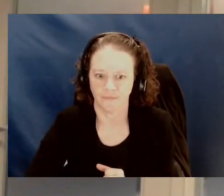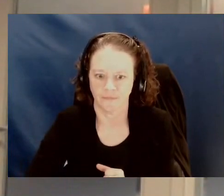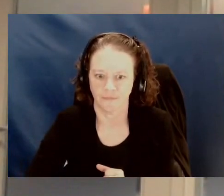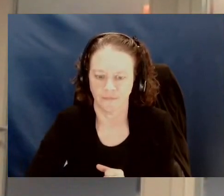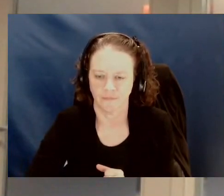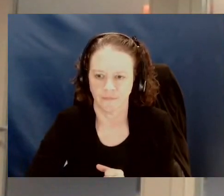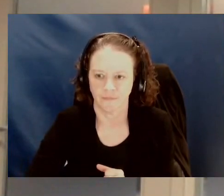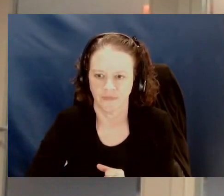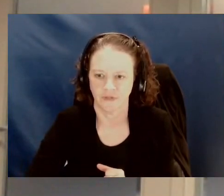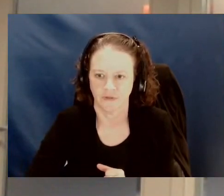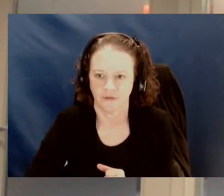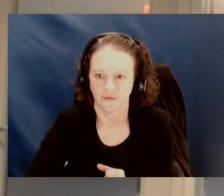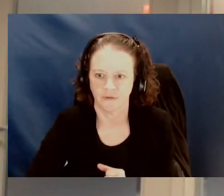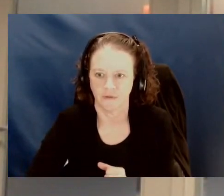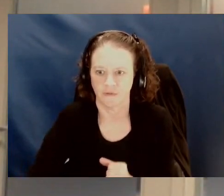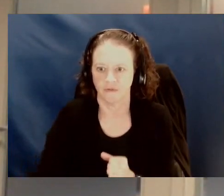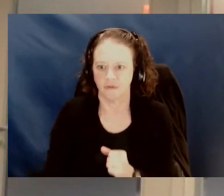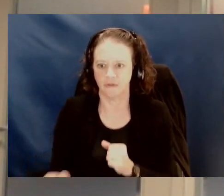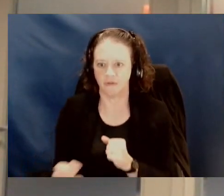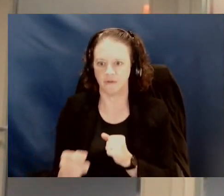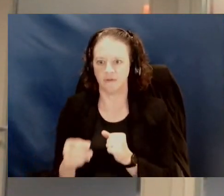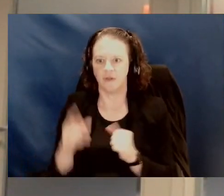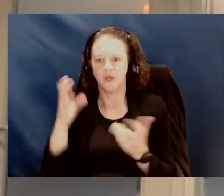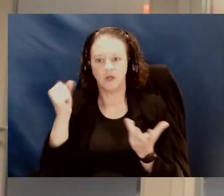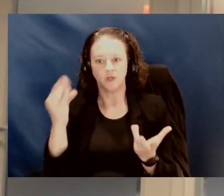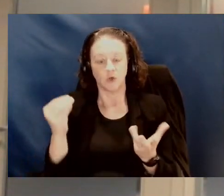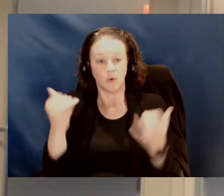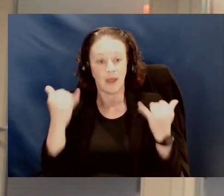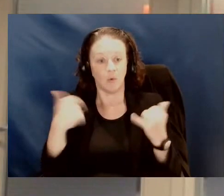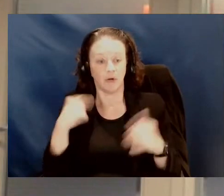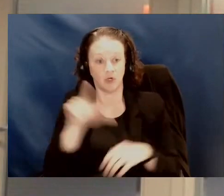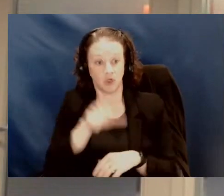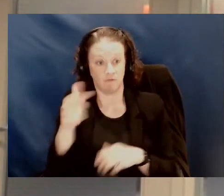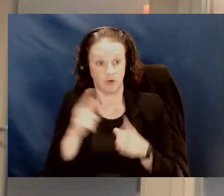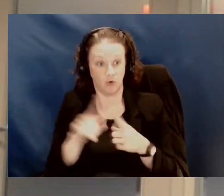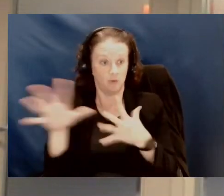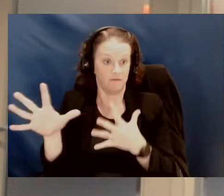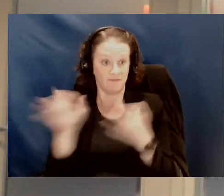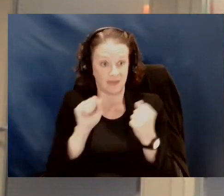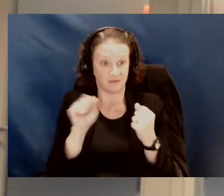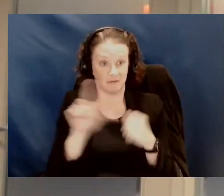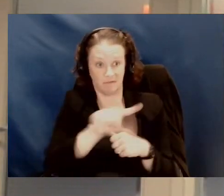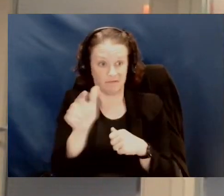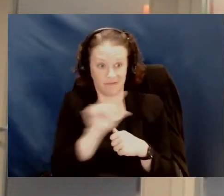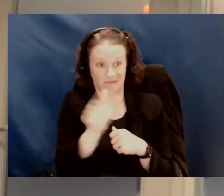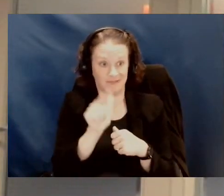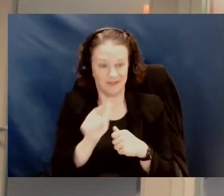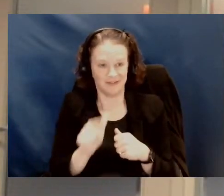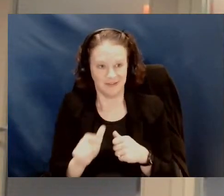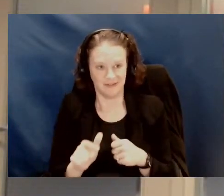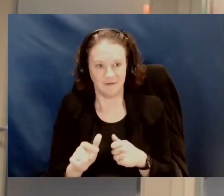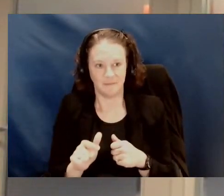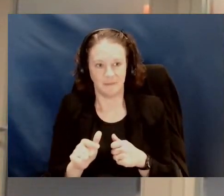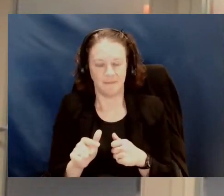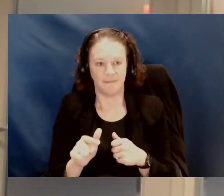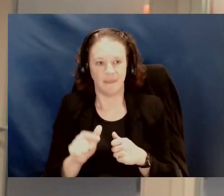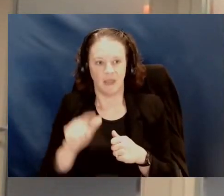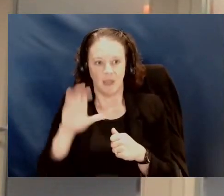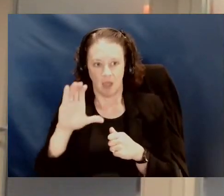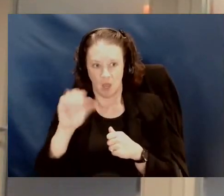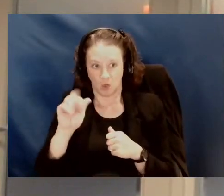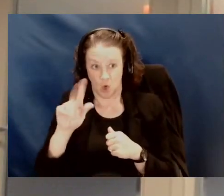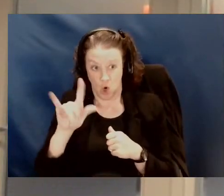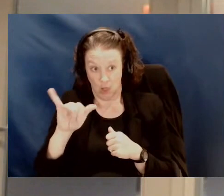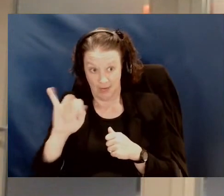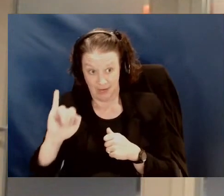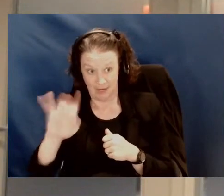things a little easier now. We're going to shift into what we call the lightning round. So first of all, the first question, these are basically yes